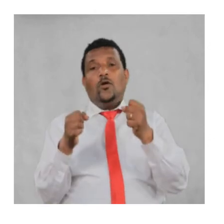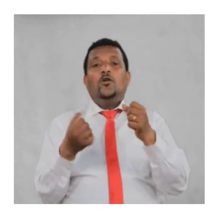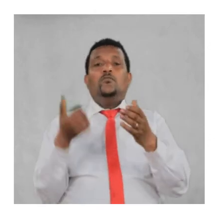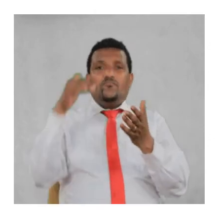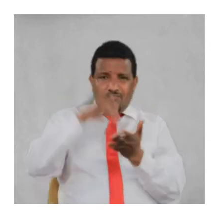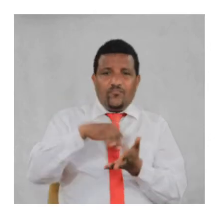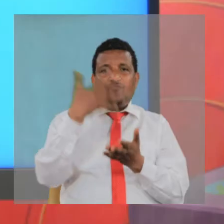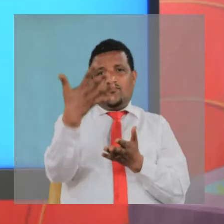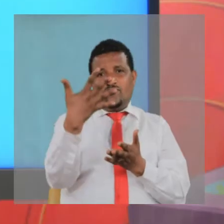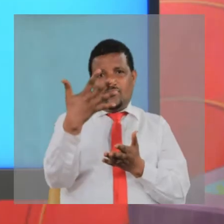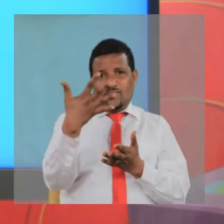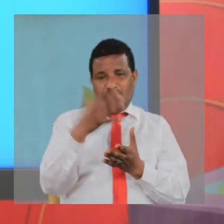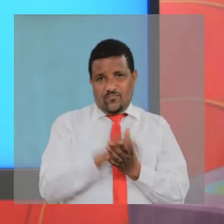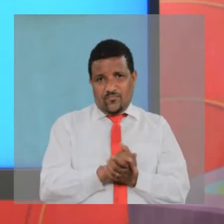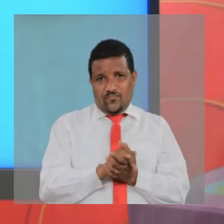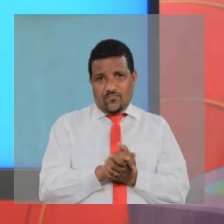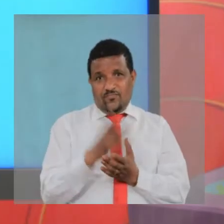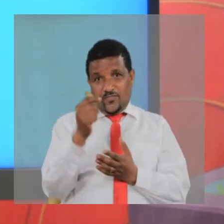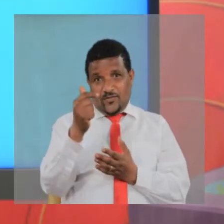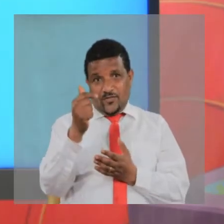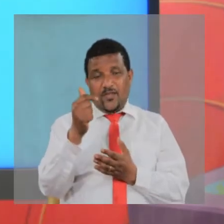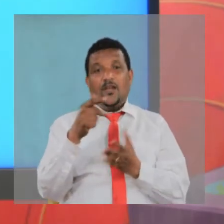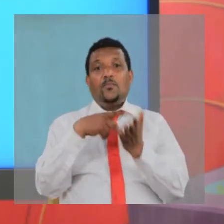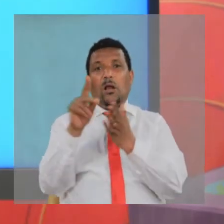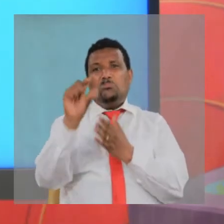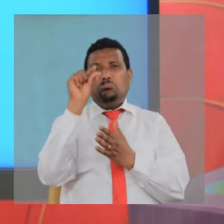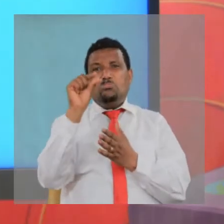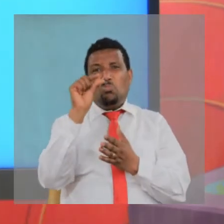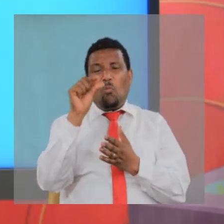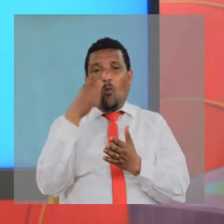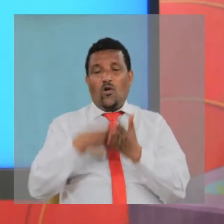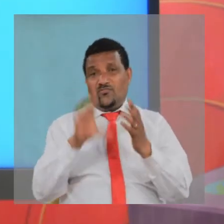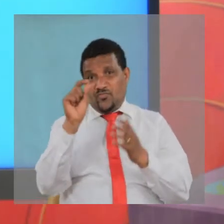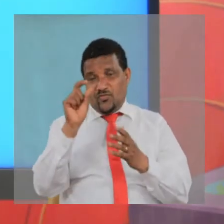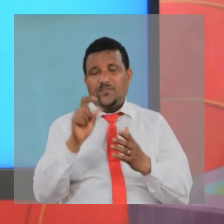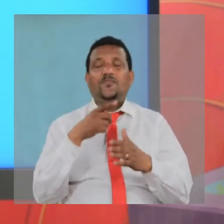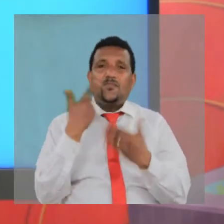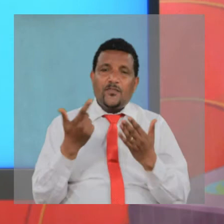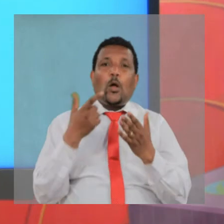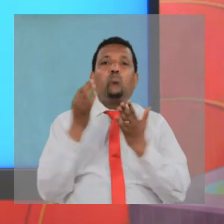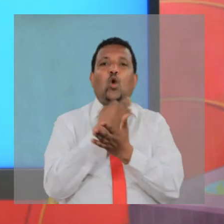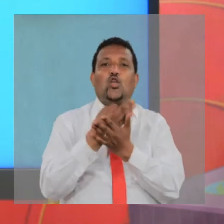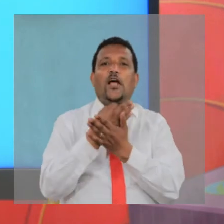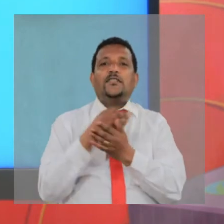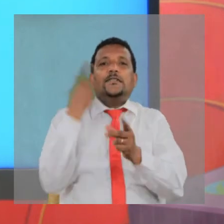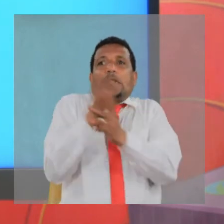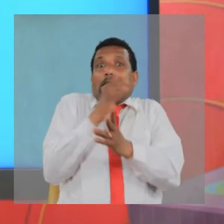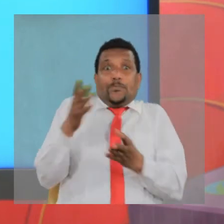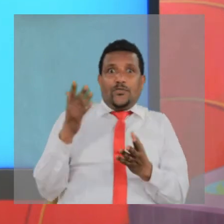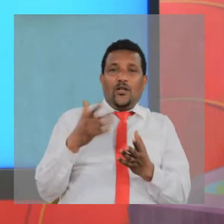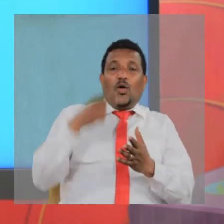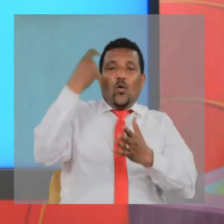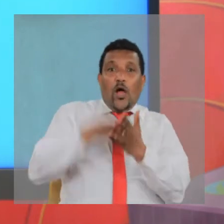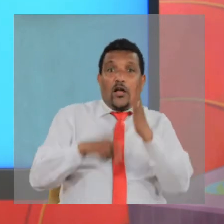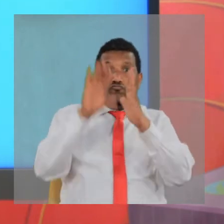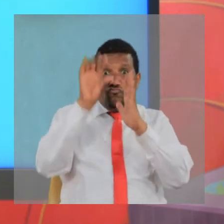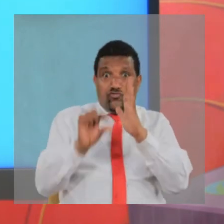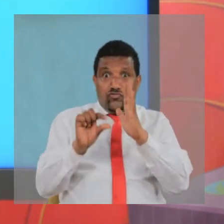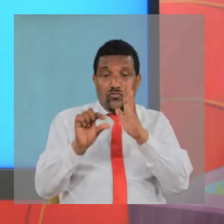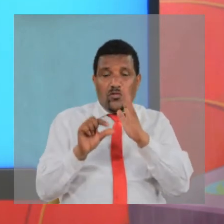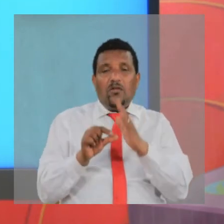$5 because the price is too cheap. So products with unexpected price discounts